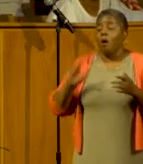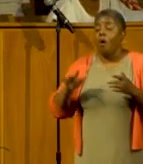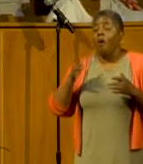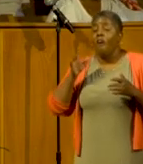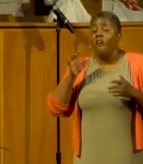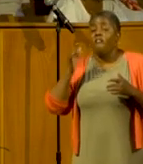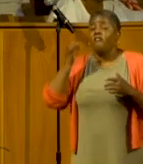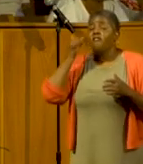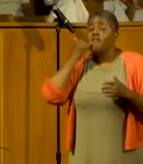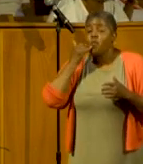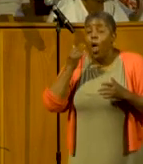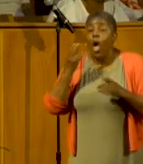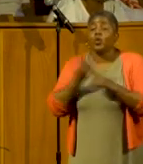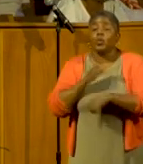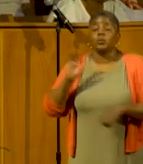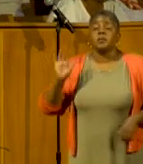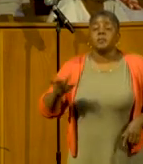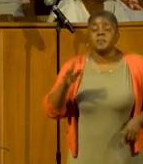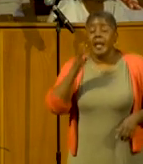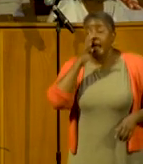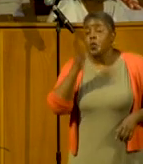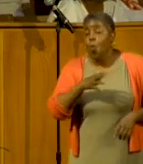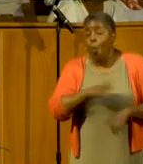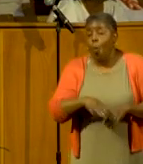use the ignore signal on your phone.